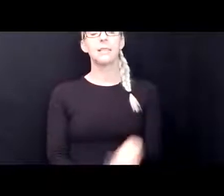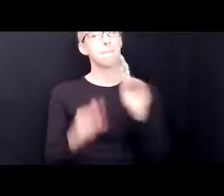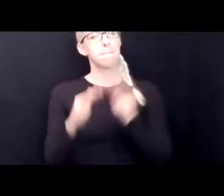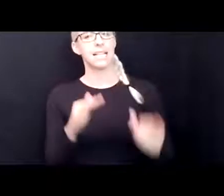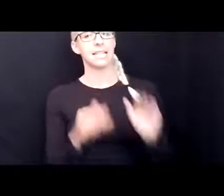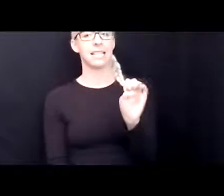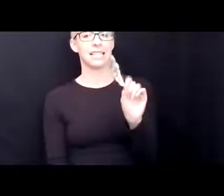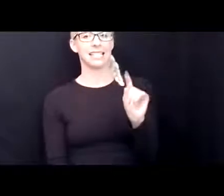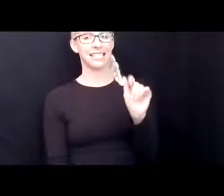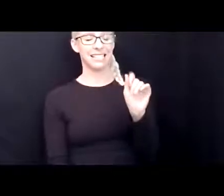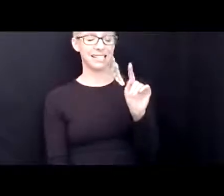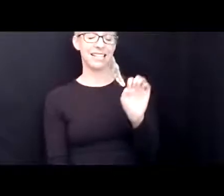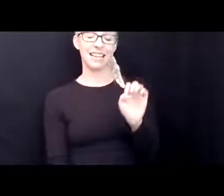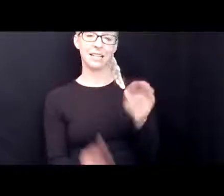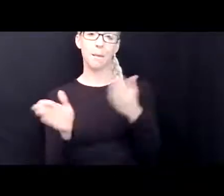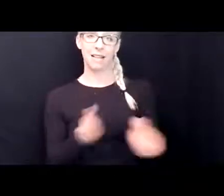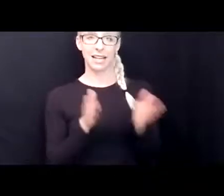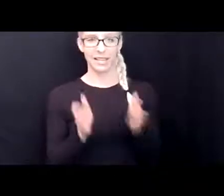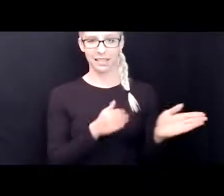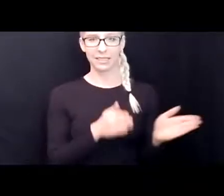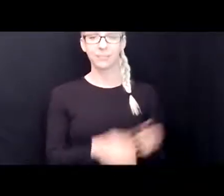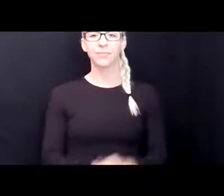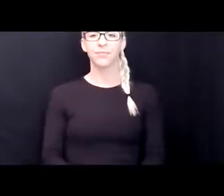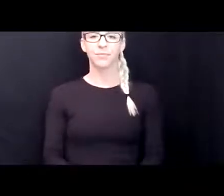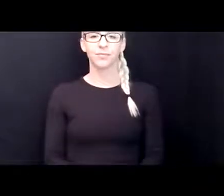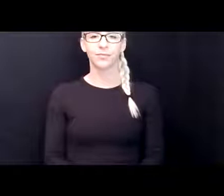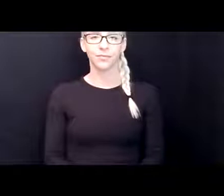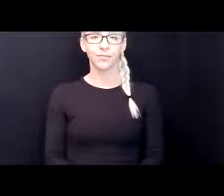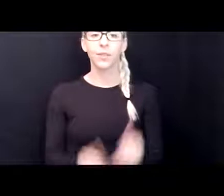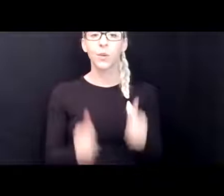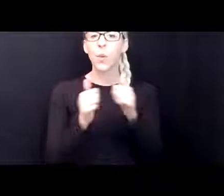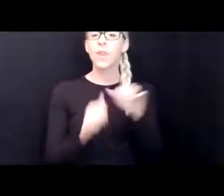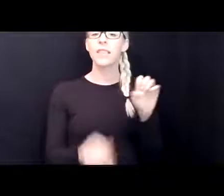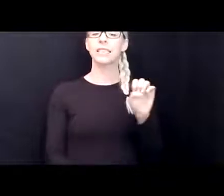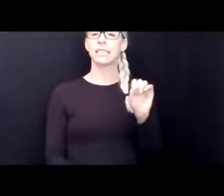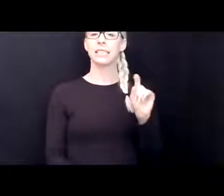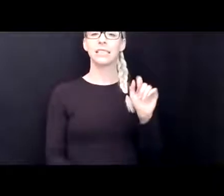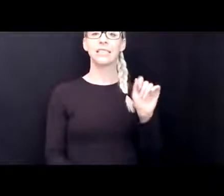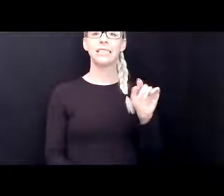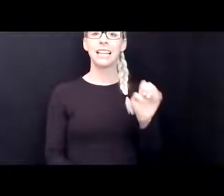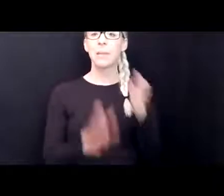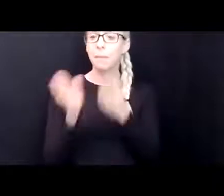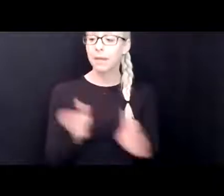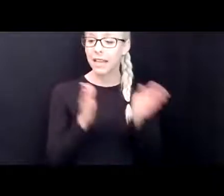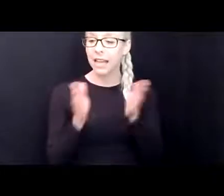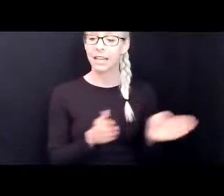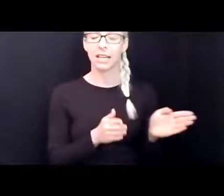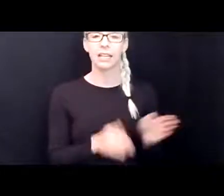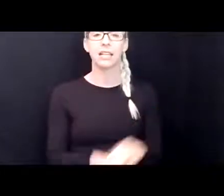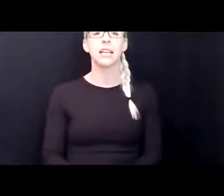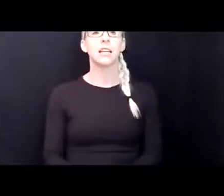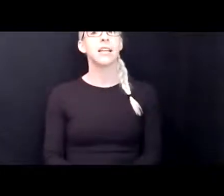estate planning documents. Now, the catch with estate planning documents is that the individual, so this young